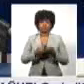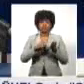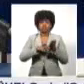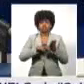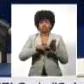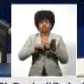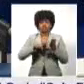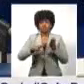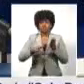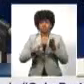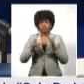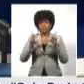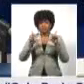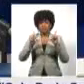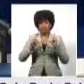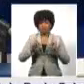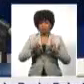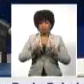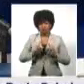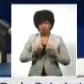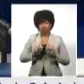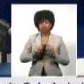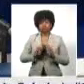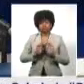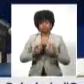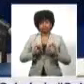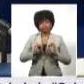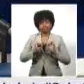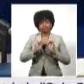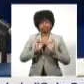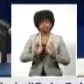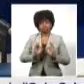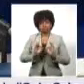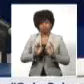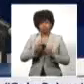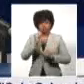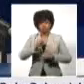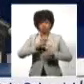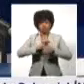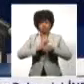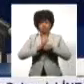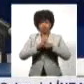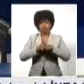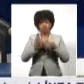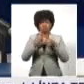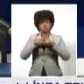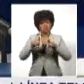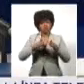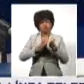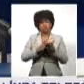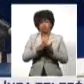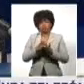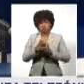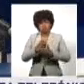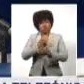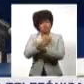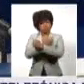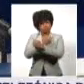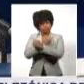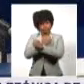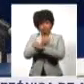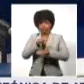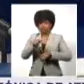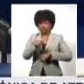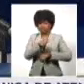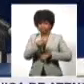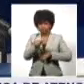out that those with the least cases is Granma with 1.2, Las Tunas with